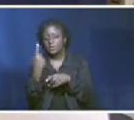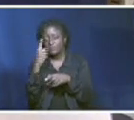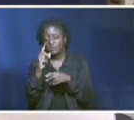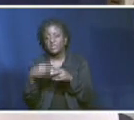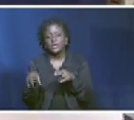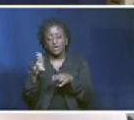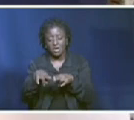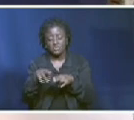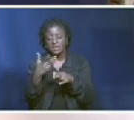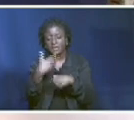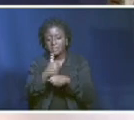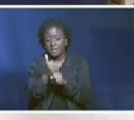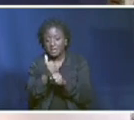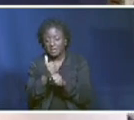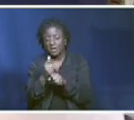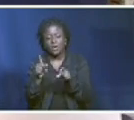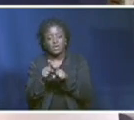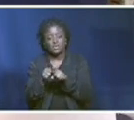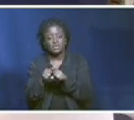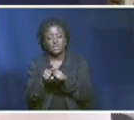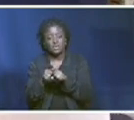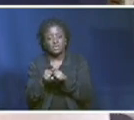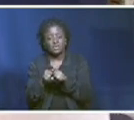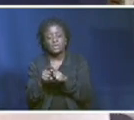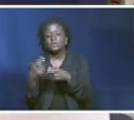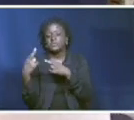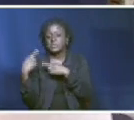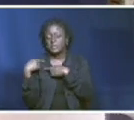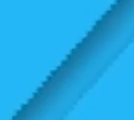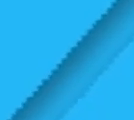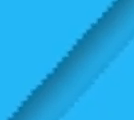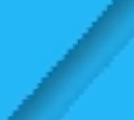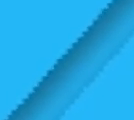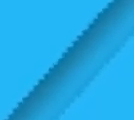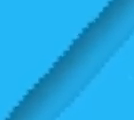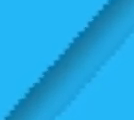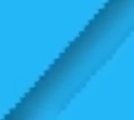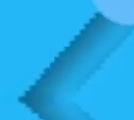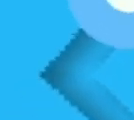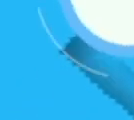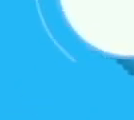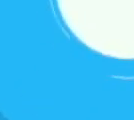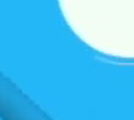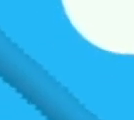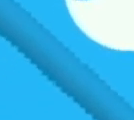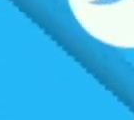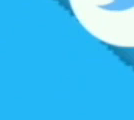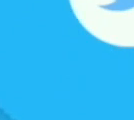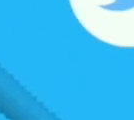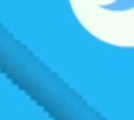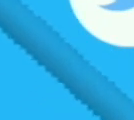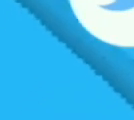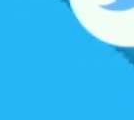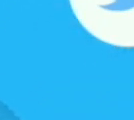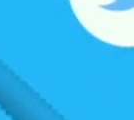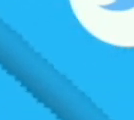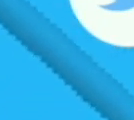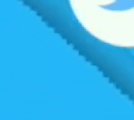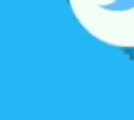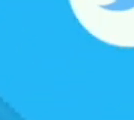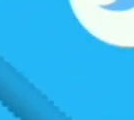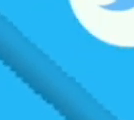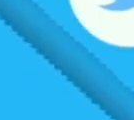responsible governance, to ensure that they do in fact account to the Bahamian people. Forms, Facebook, Instagram, and Twitter for breaking